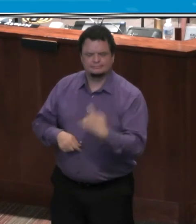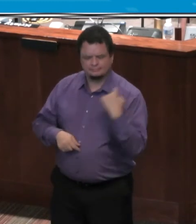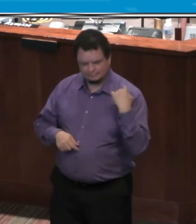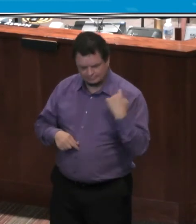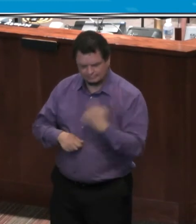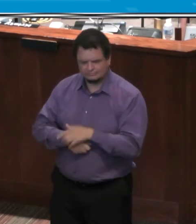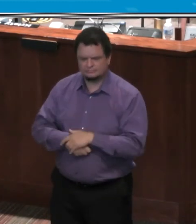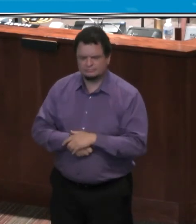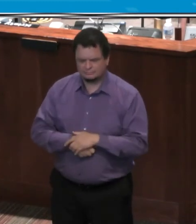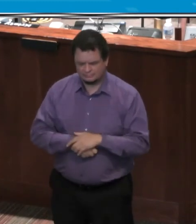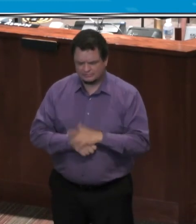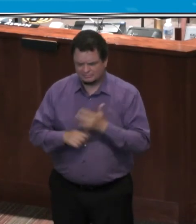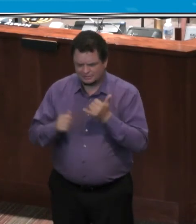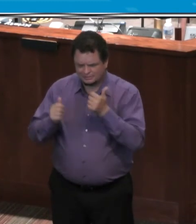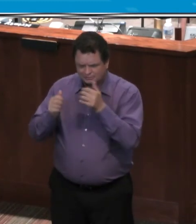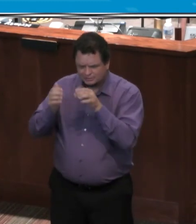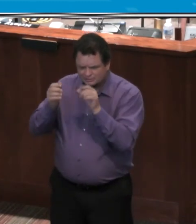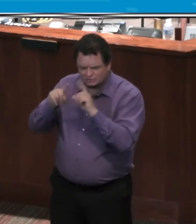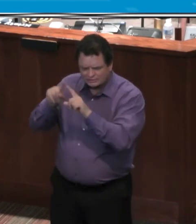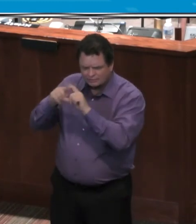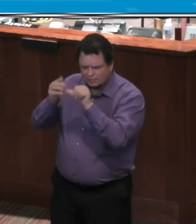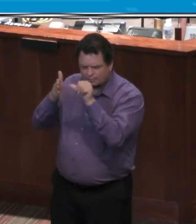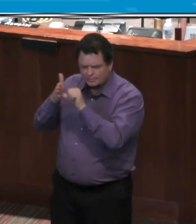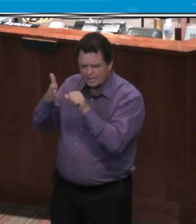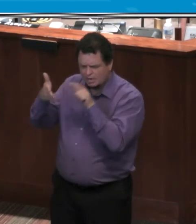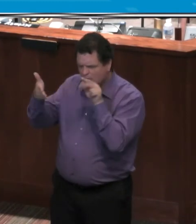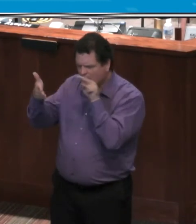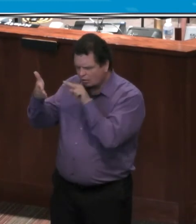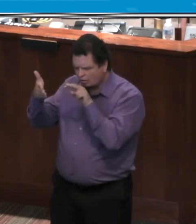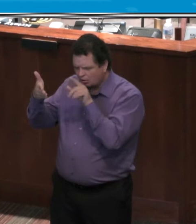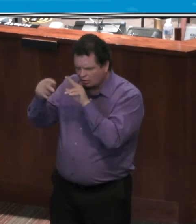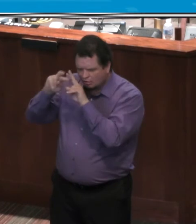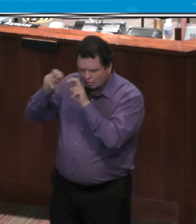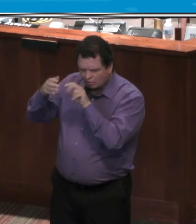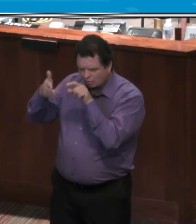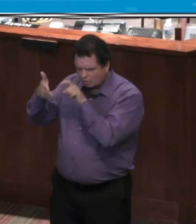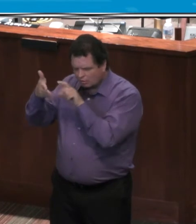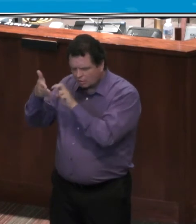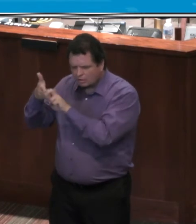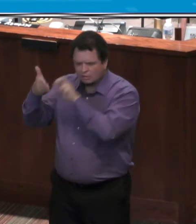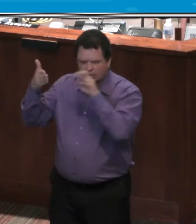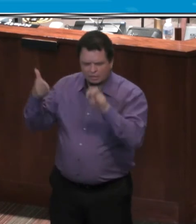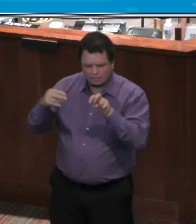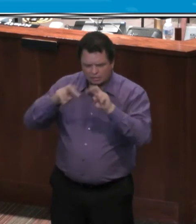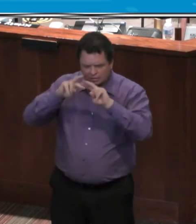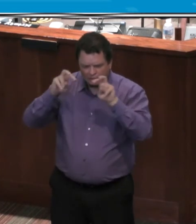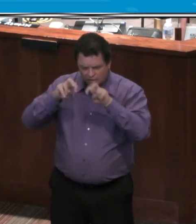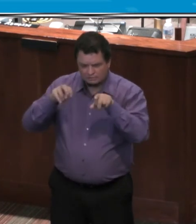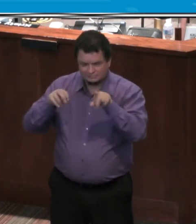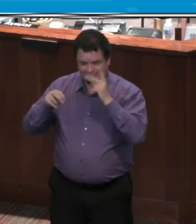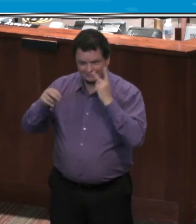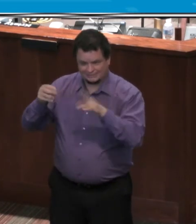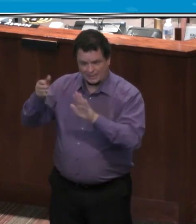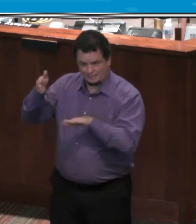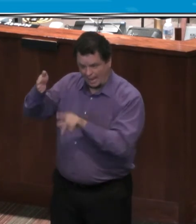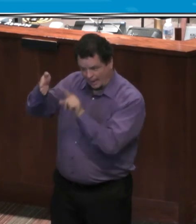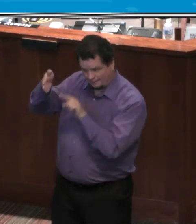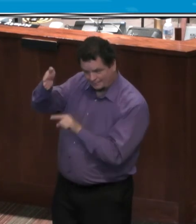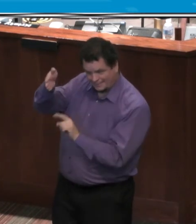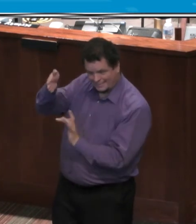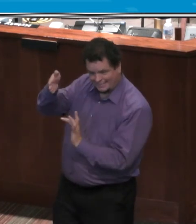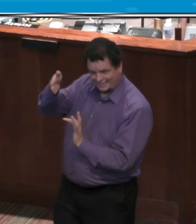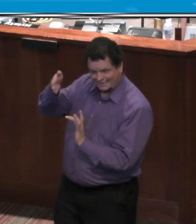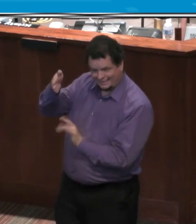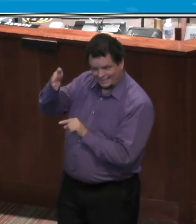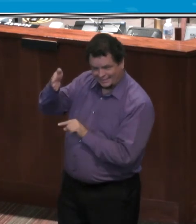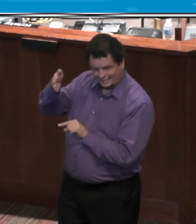hover over, 2 hover-overs. One is at the bottom of the page that tells you effectively the story of the page and why you're looking at the page,